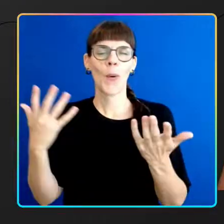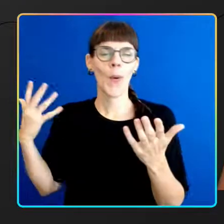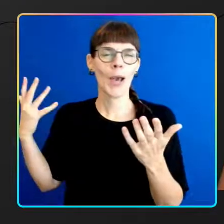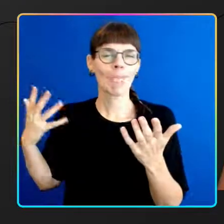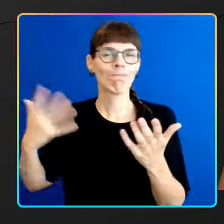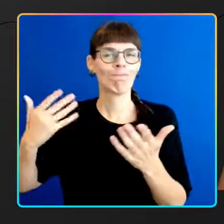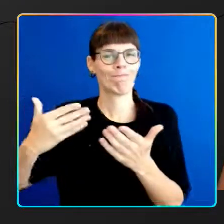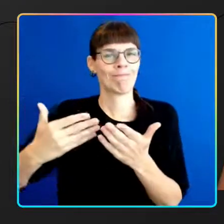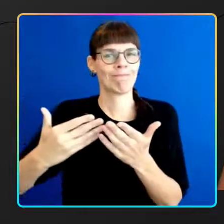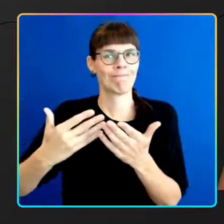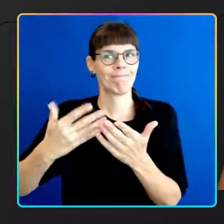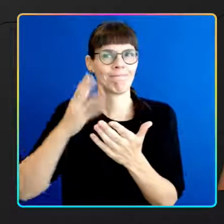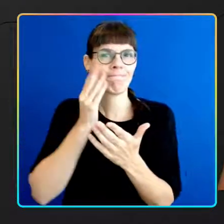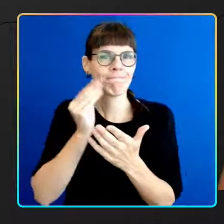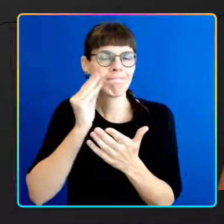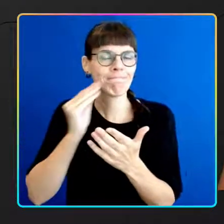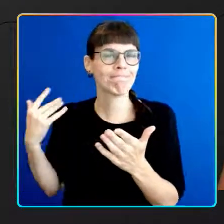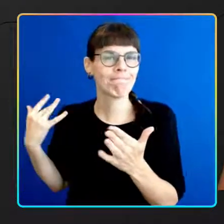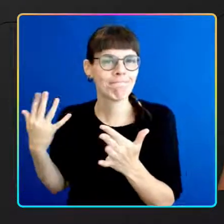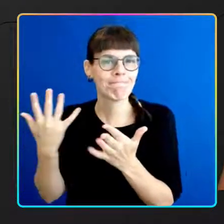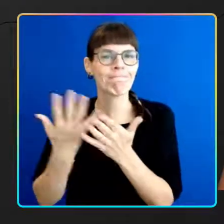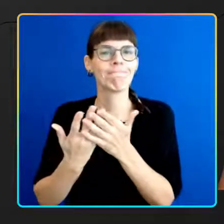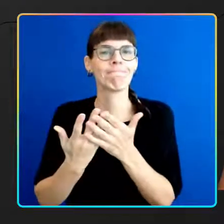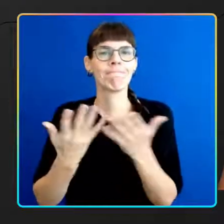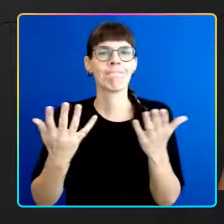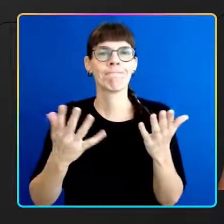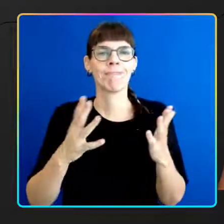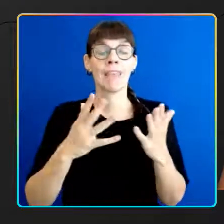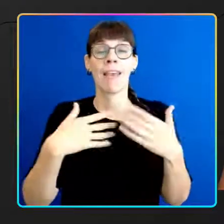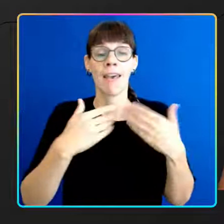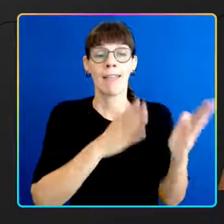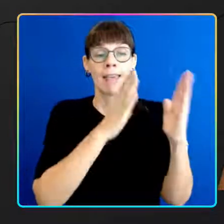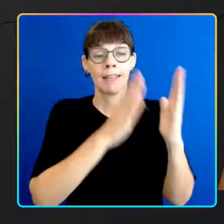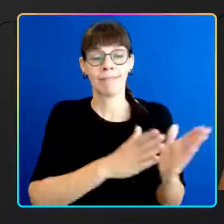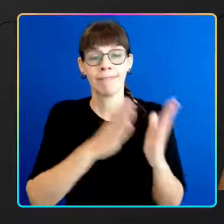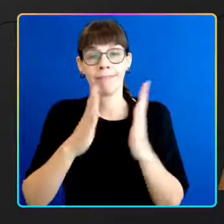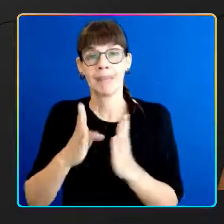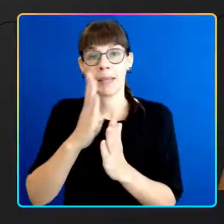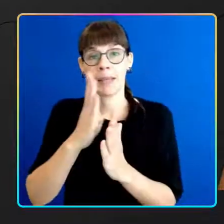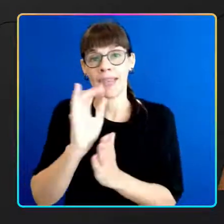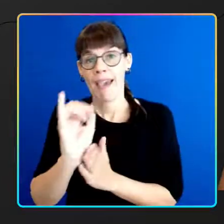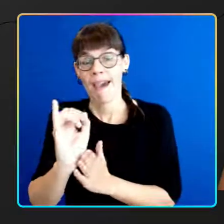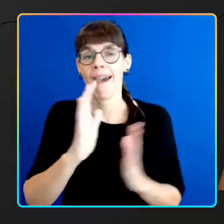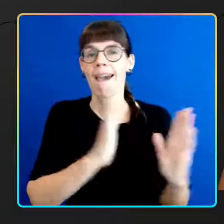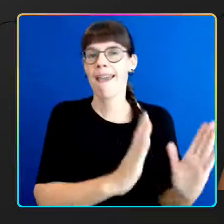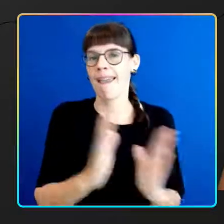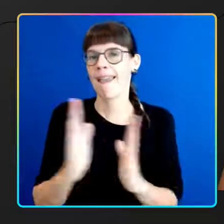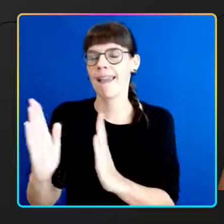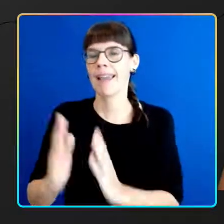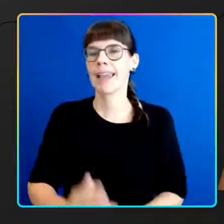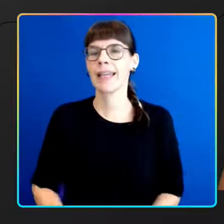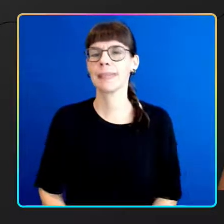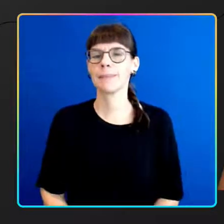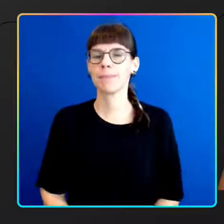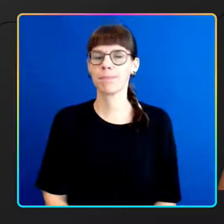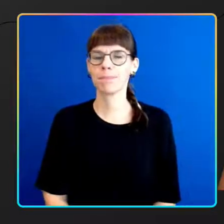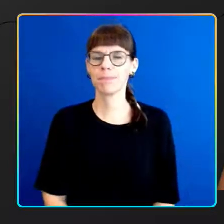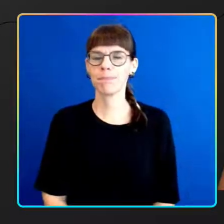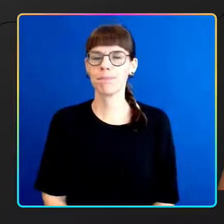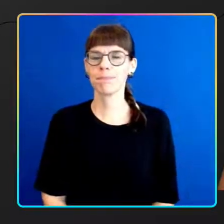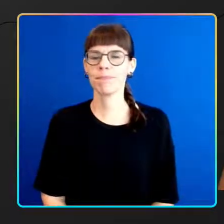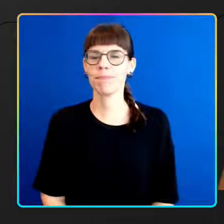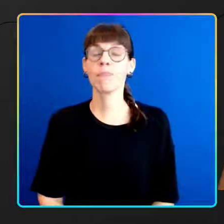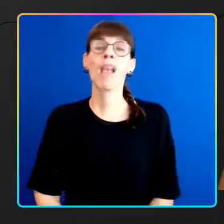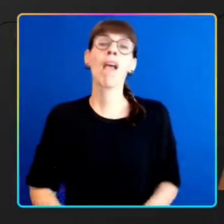part of technology with data, business intelligence, and actually you've obviously always valued good quality